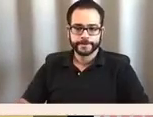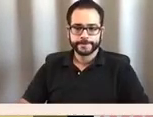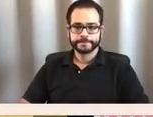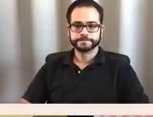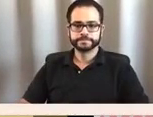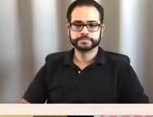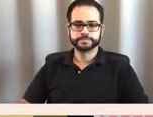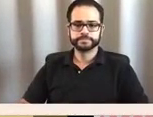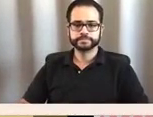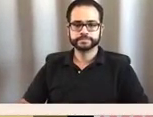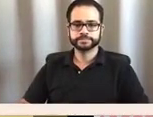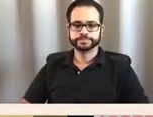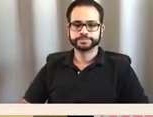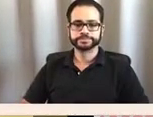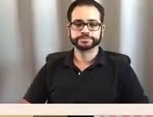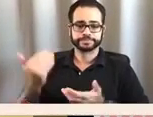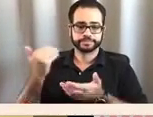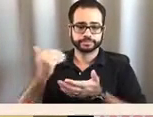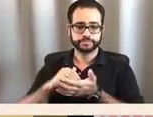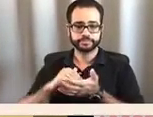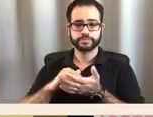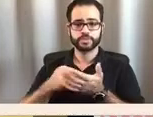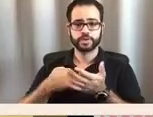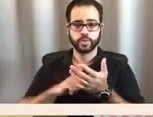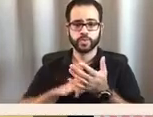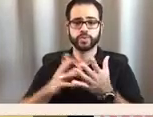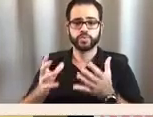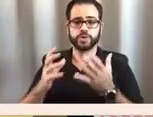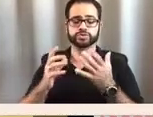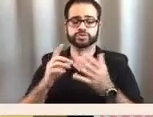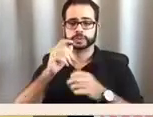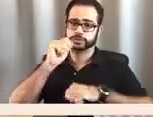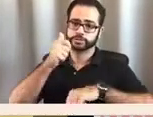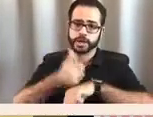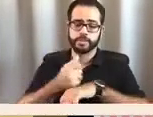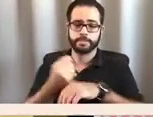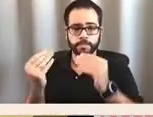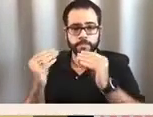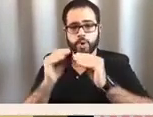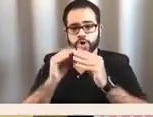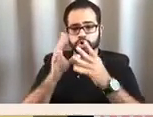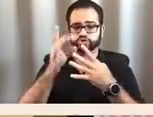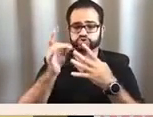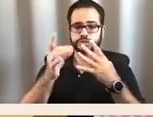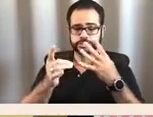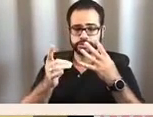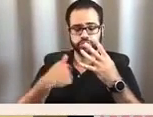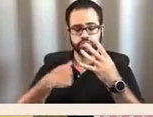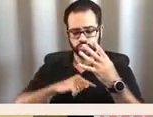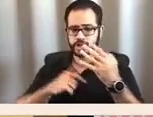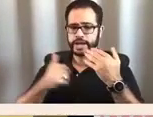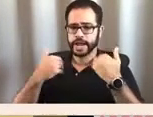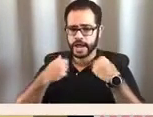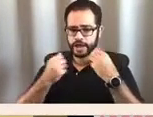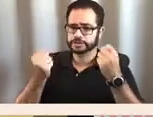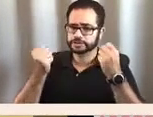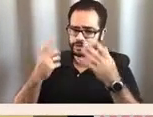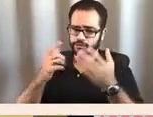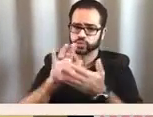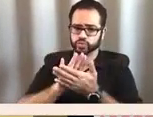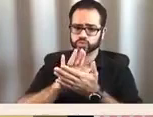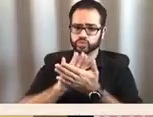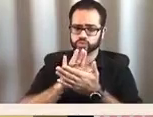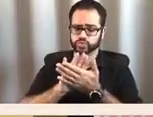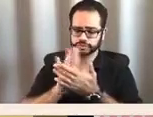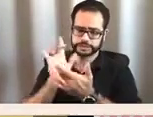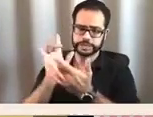And so again, we want to create more choices. We have several institutions.